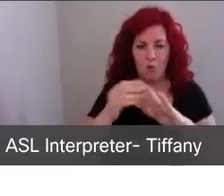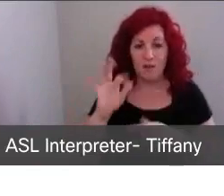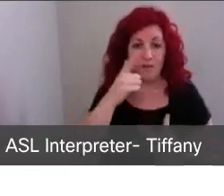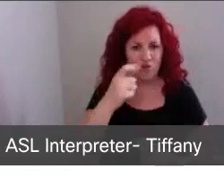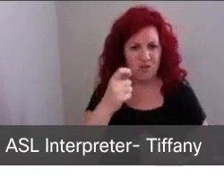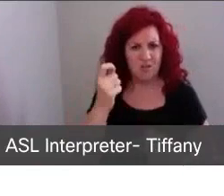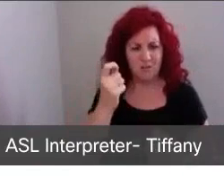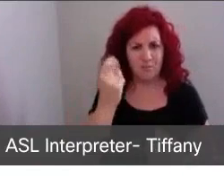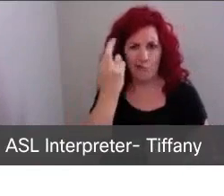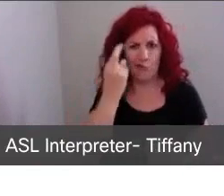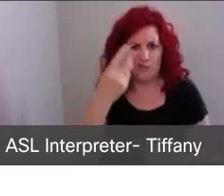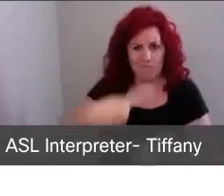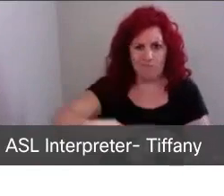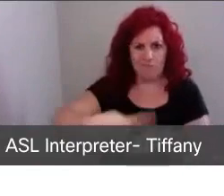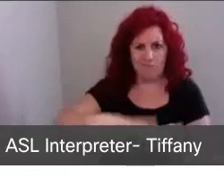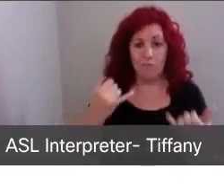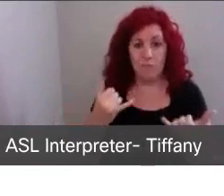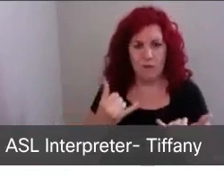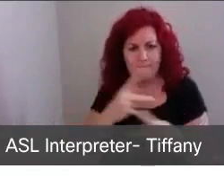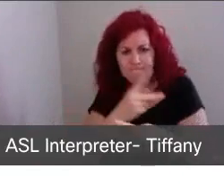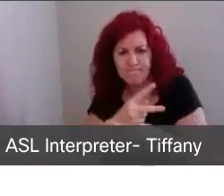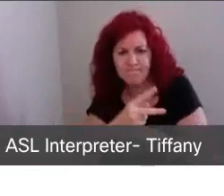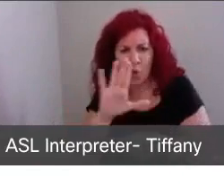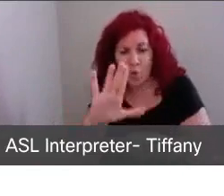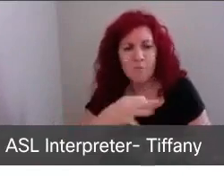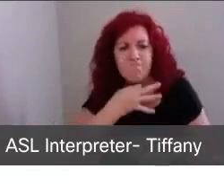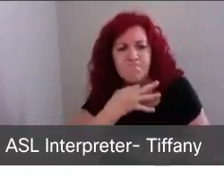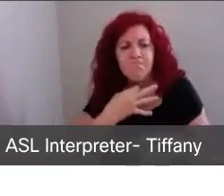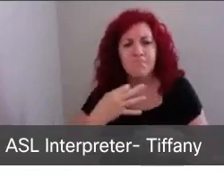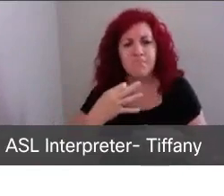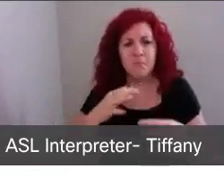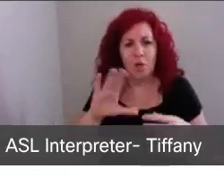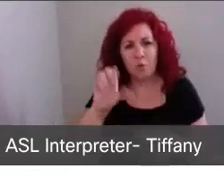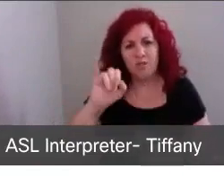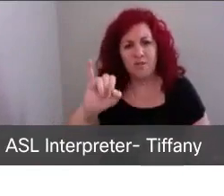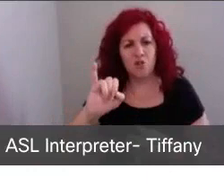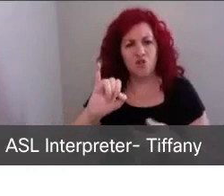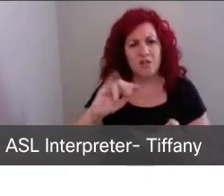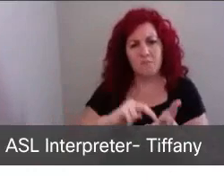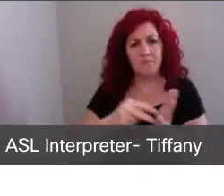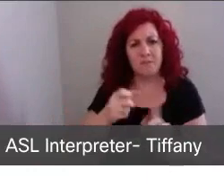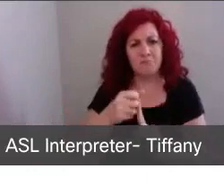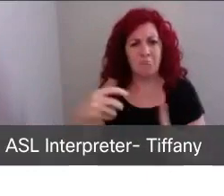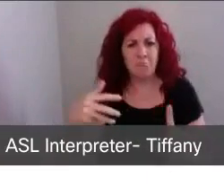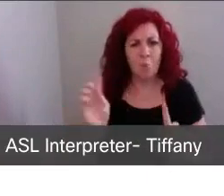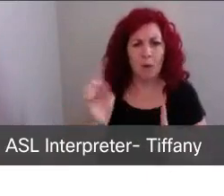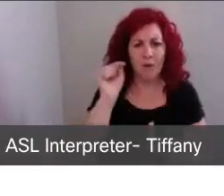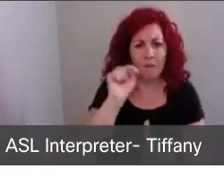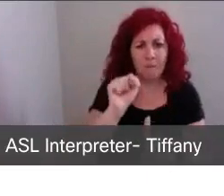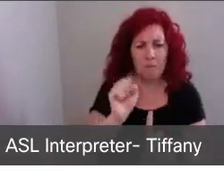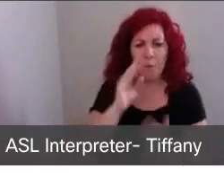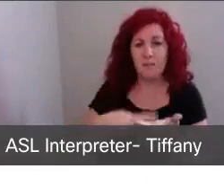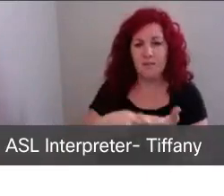here today to talk about, to find out from you, as members of the public, what your communities of interest are. And we'll talk more about that in just a